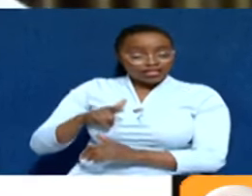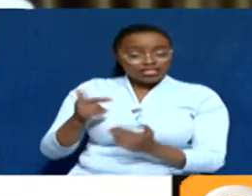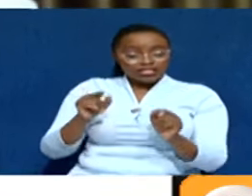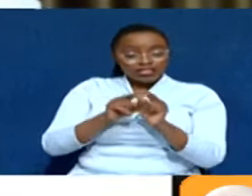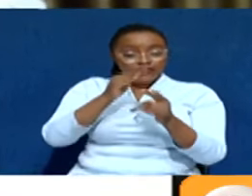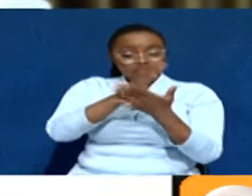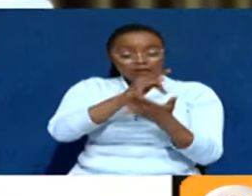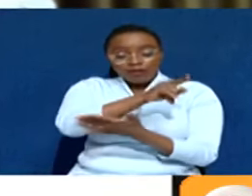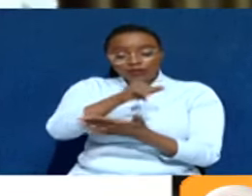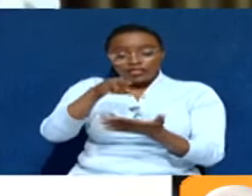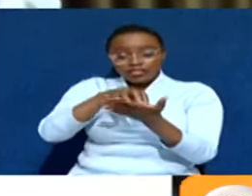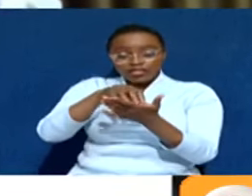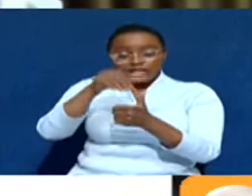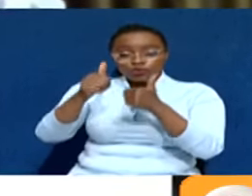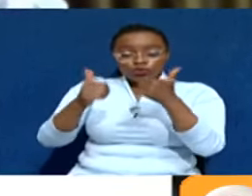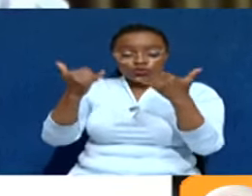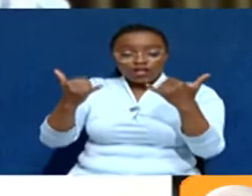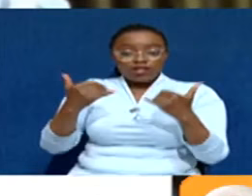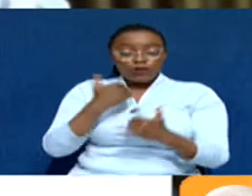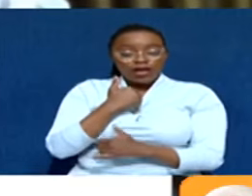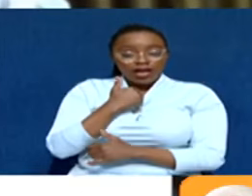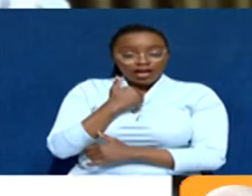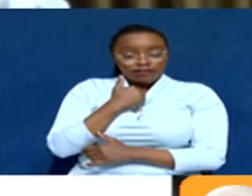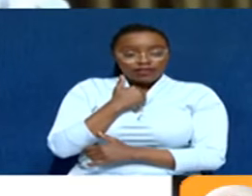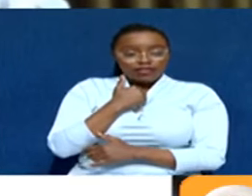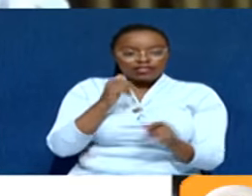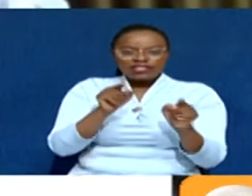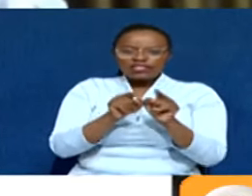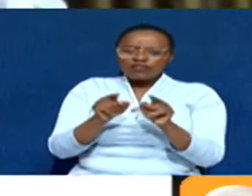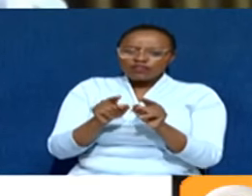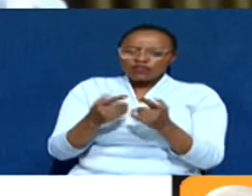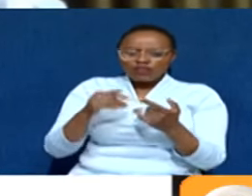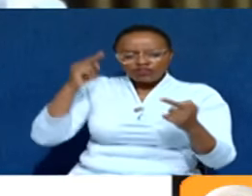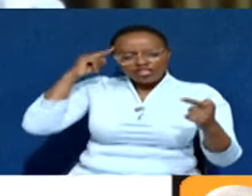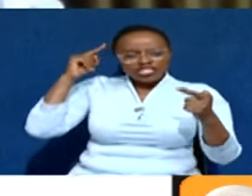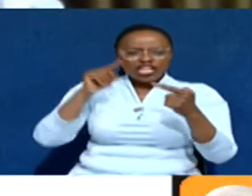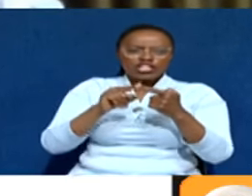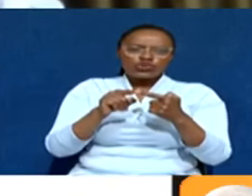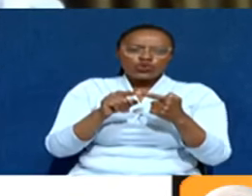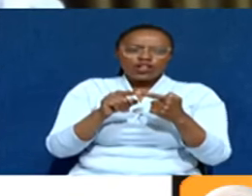and some of the cases we are dealing with are of intentional.